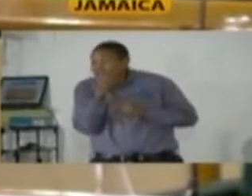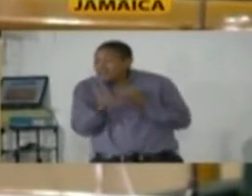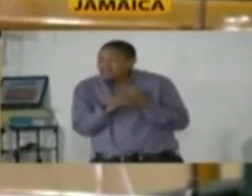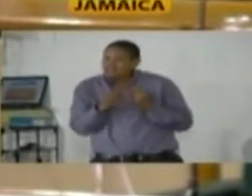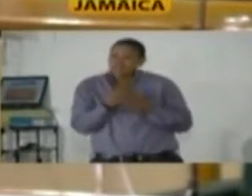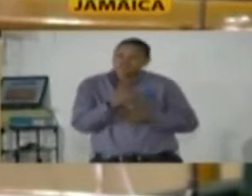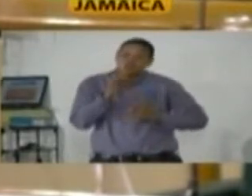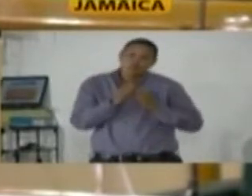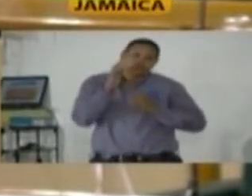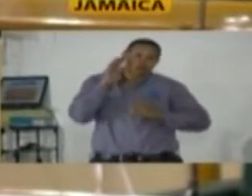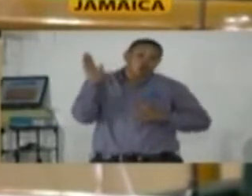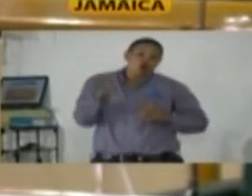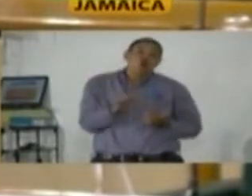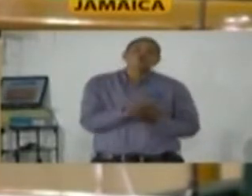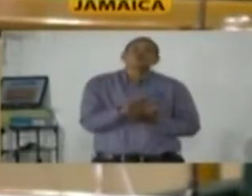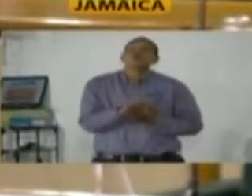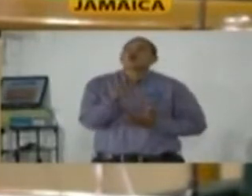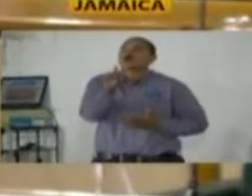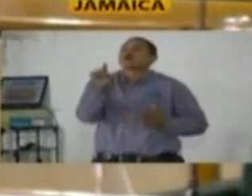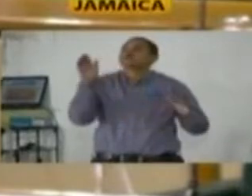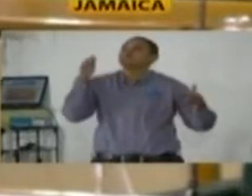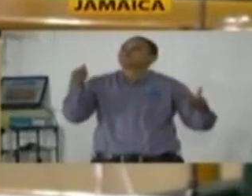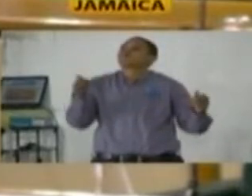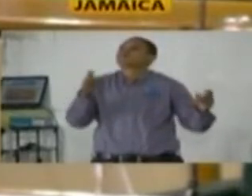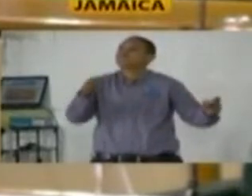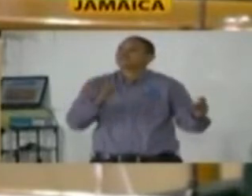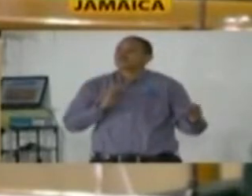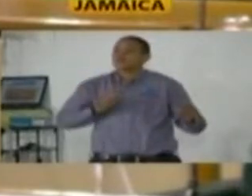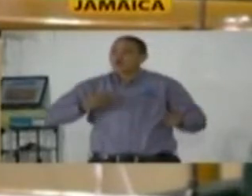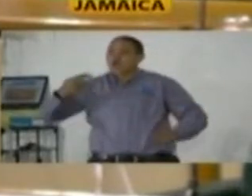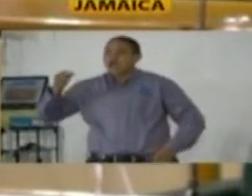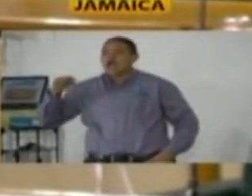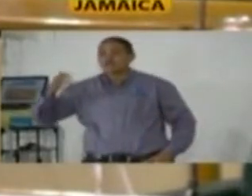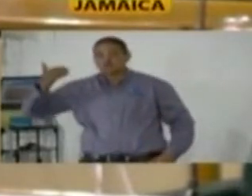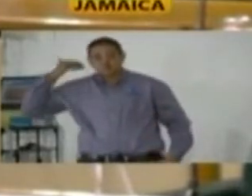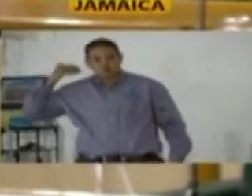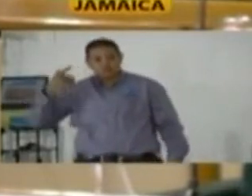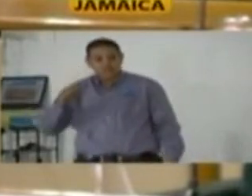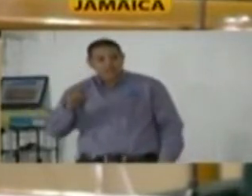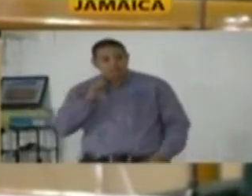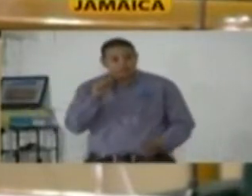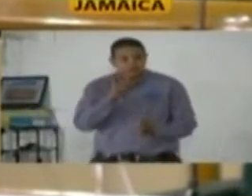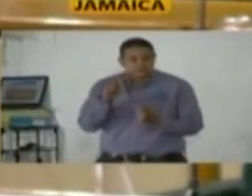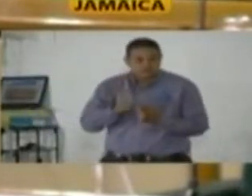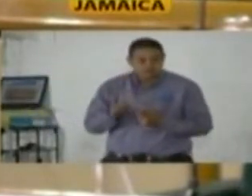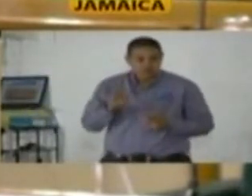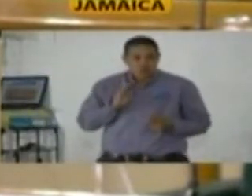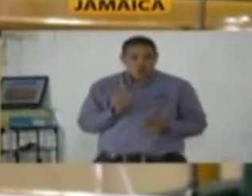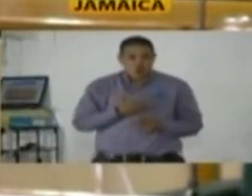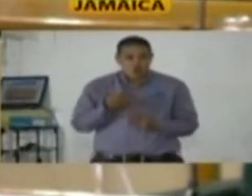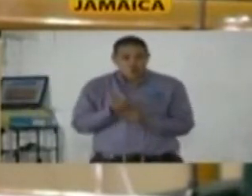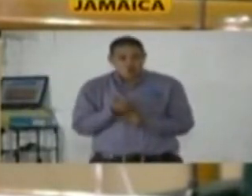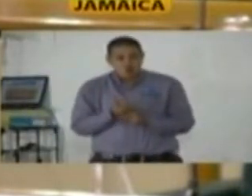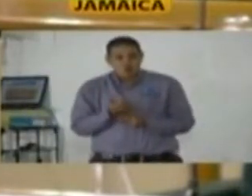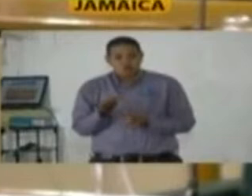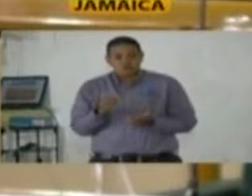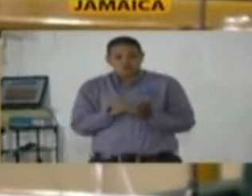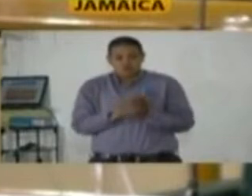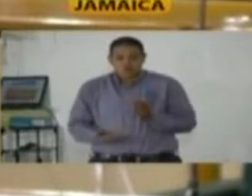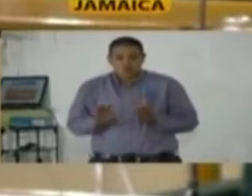and we ask that the focus be given to our high schools, and in particular our fourth form